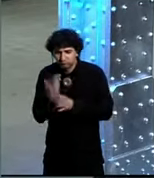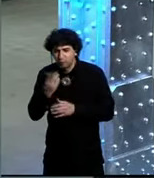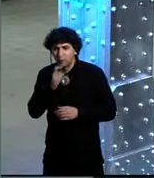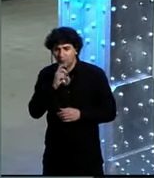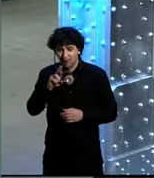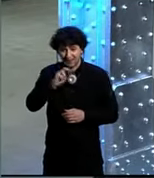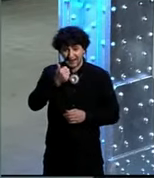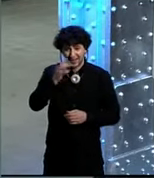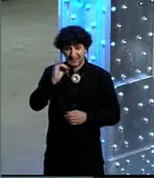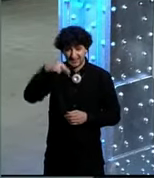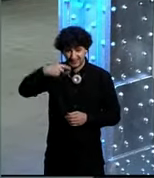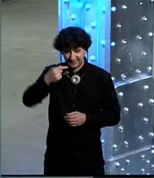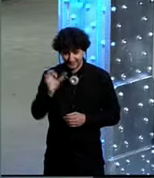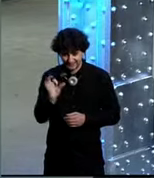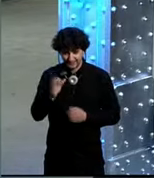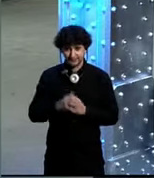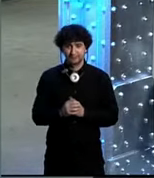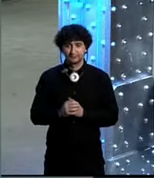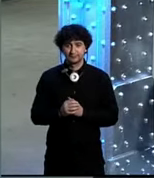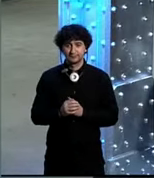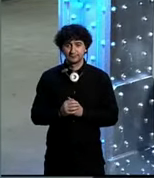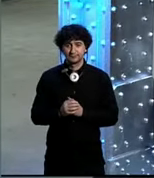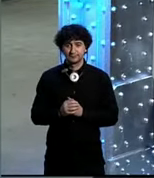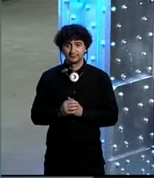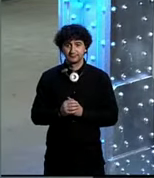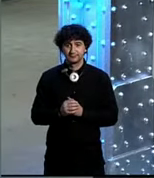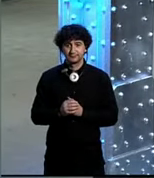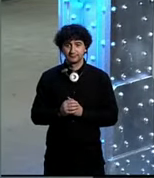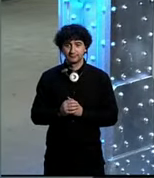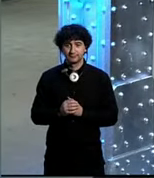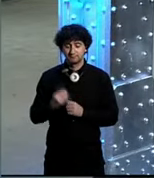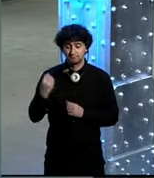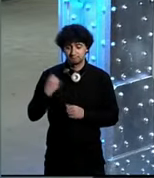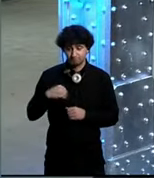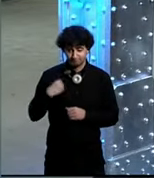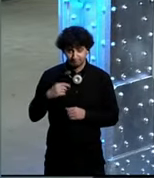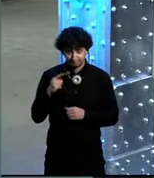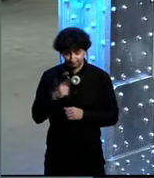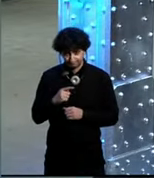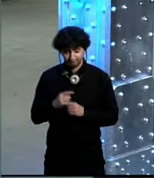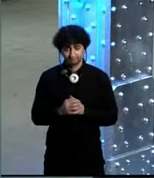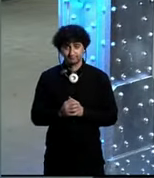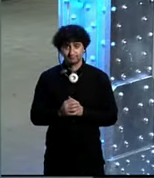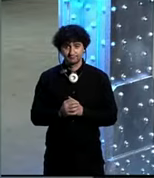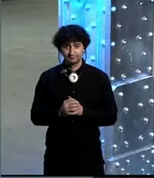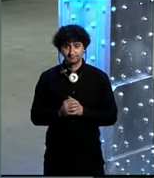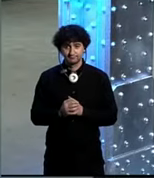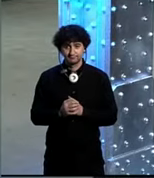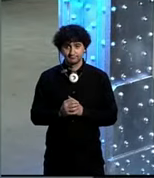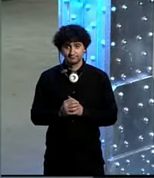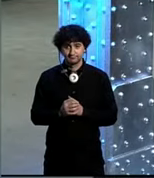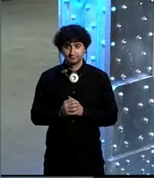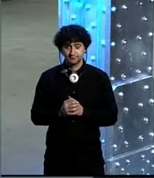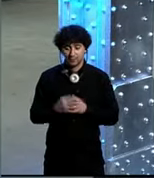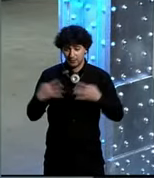Ratings, as I said, I just came from MIPCOM, and their ratings are still very much the top issue if you try to sell